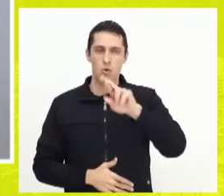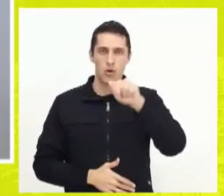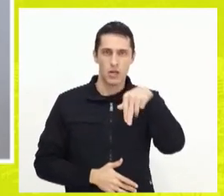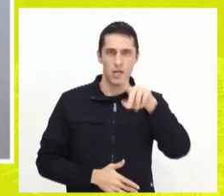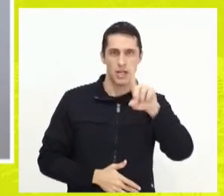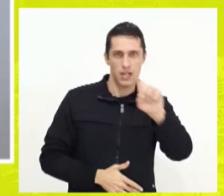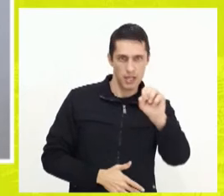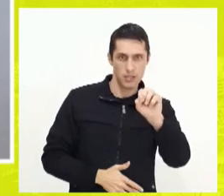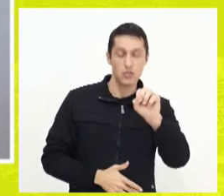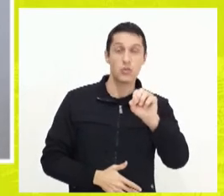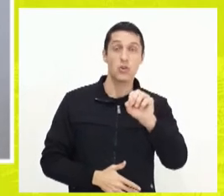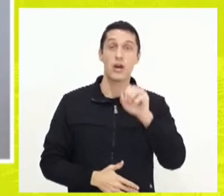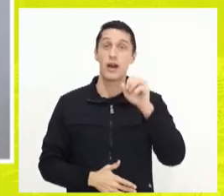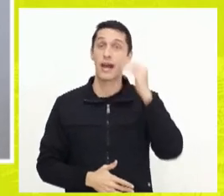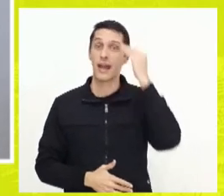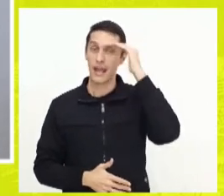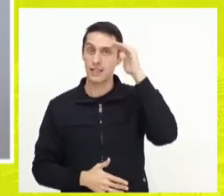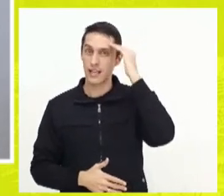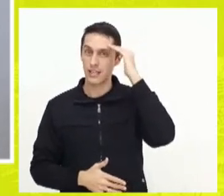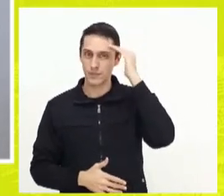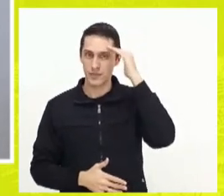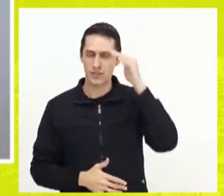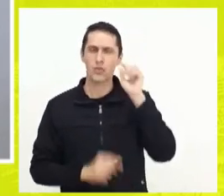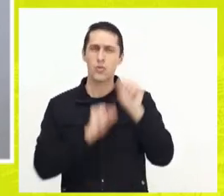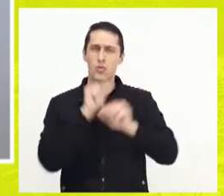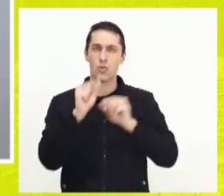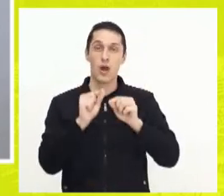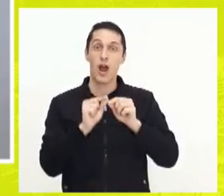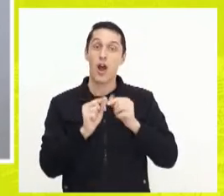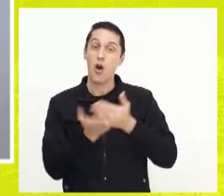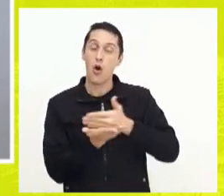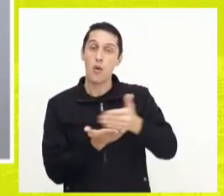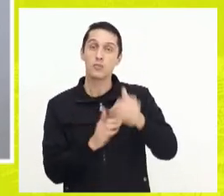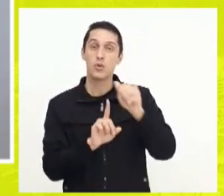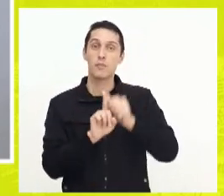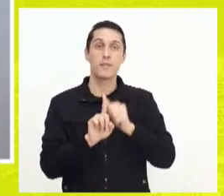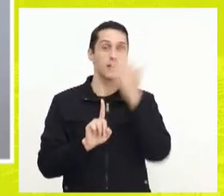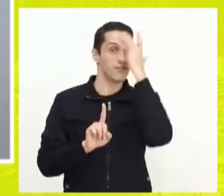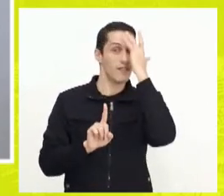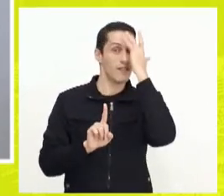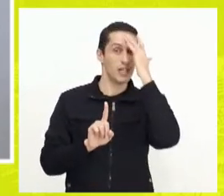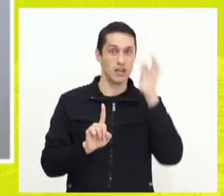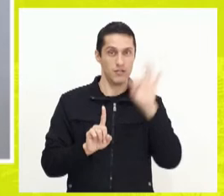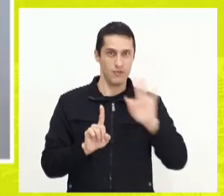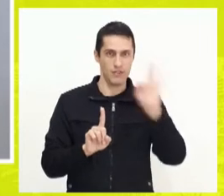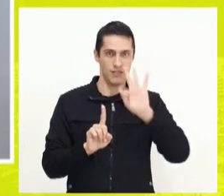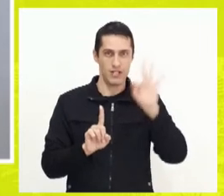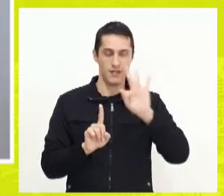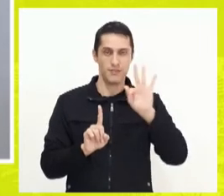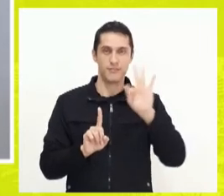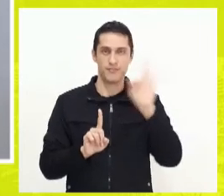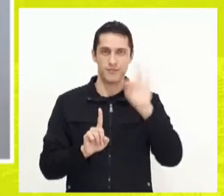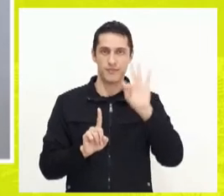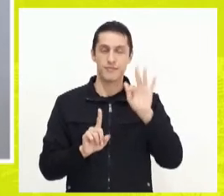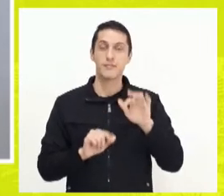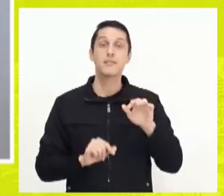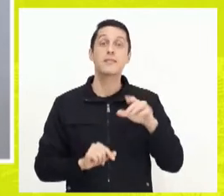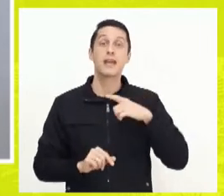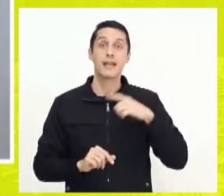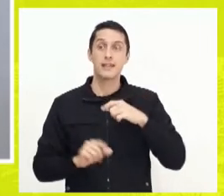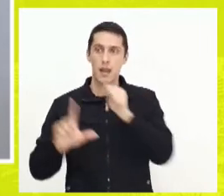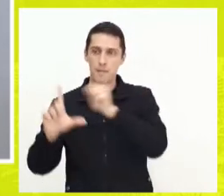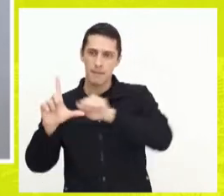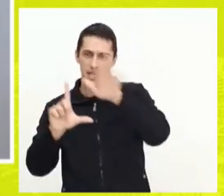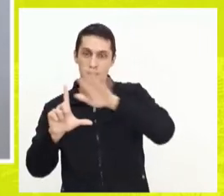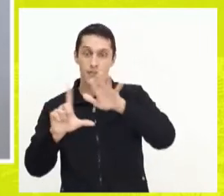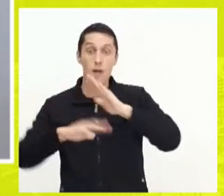we released the last one in february for many different platforms with concrete actions from the platforms and then